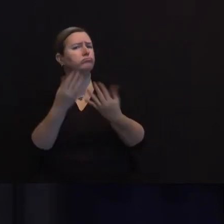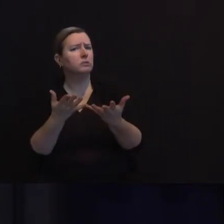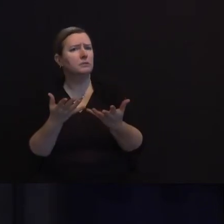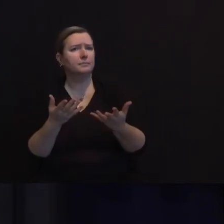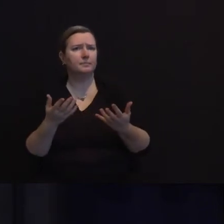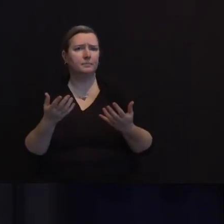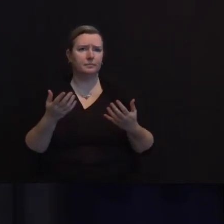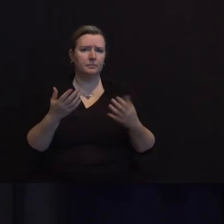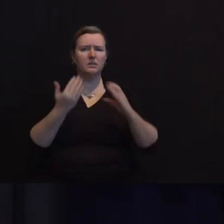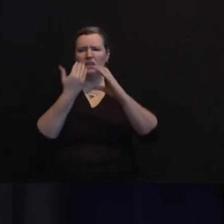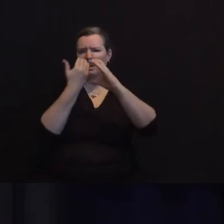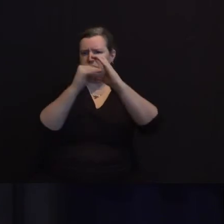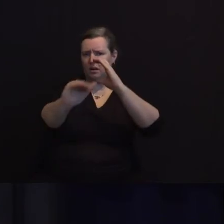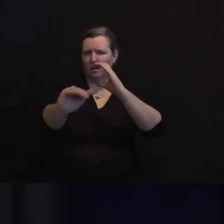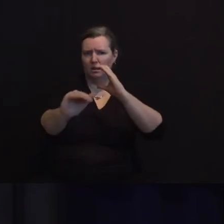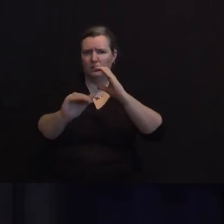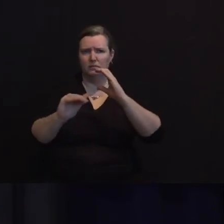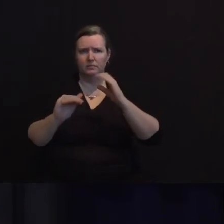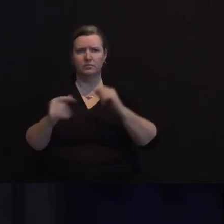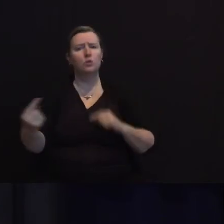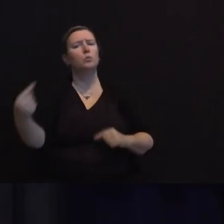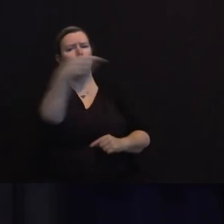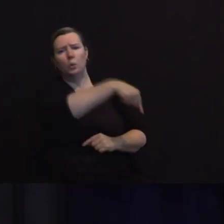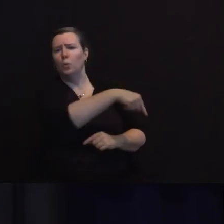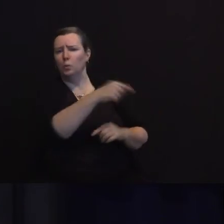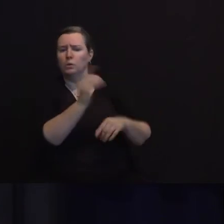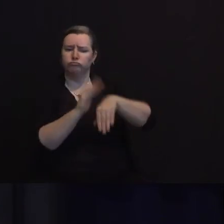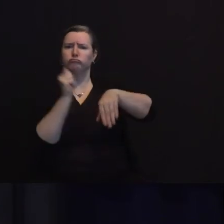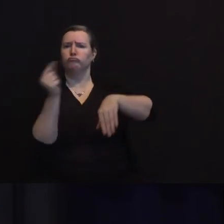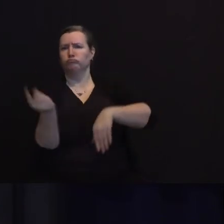email. Later this week, for